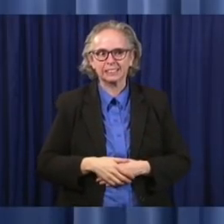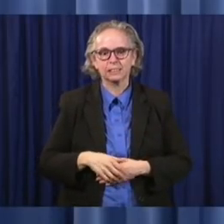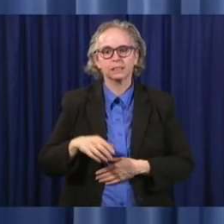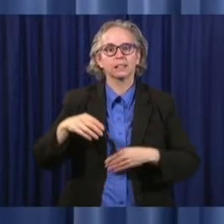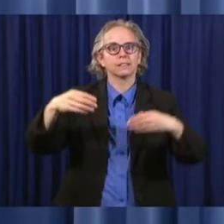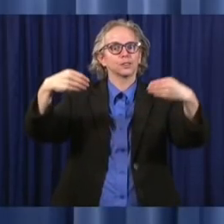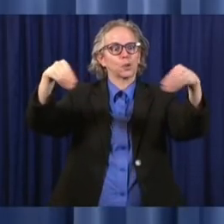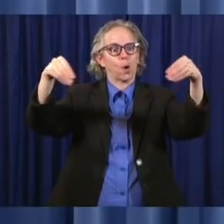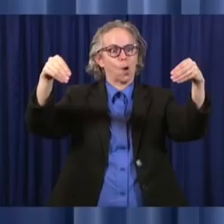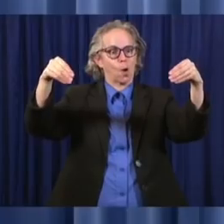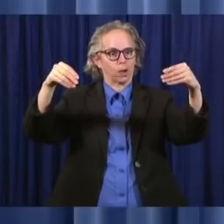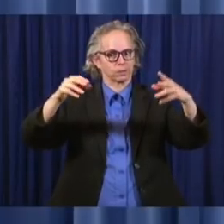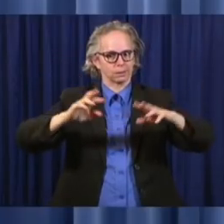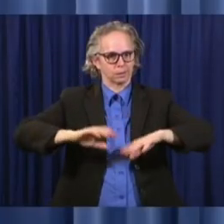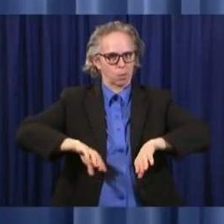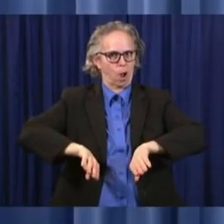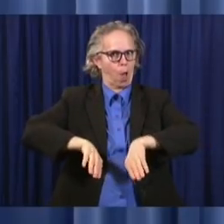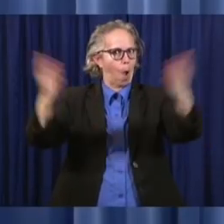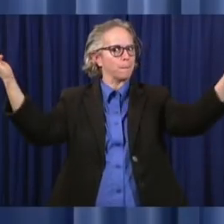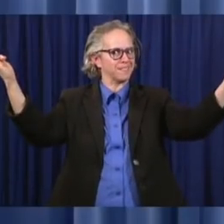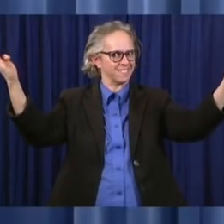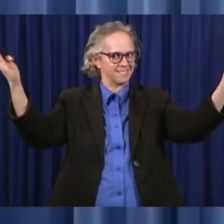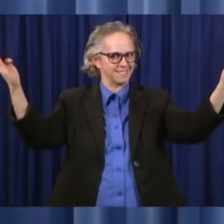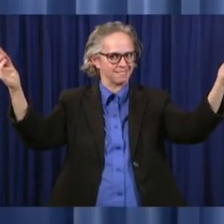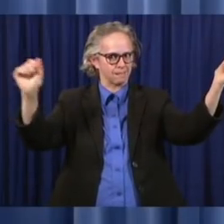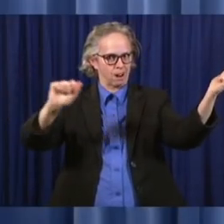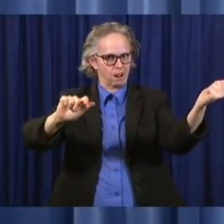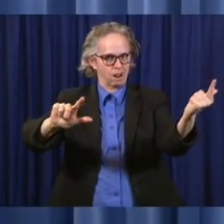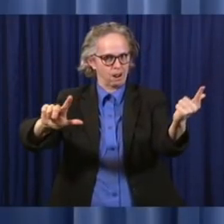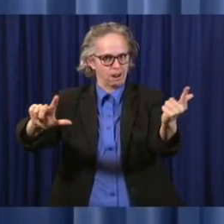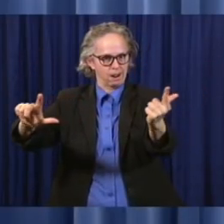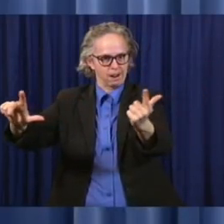up. And so at that point,